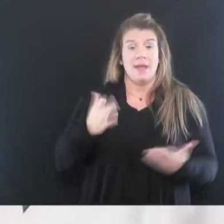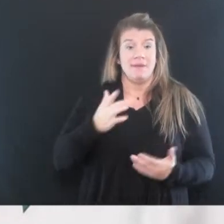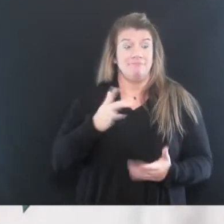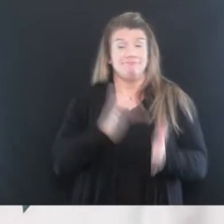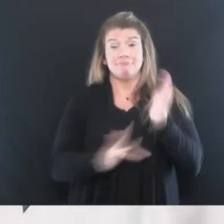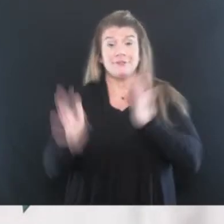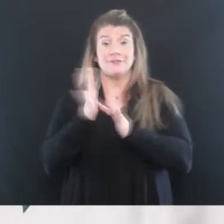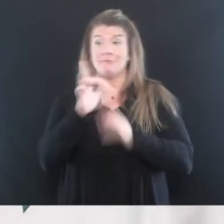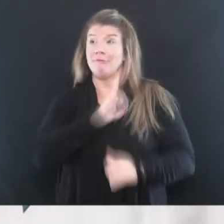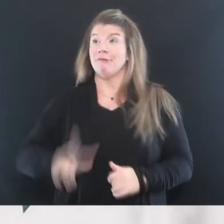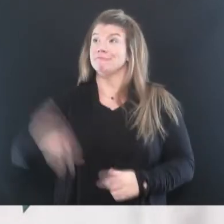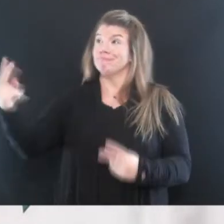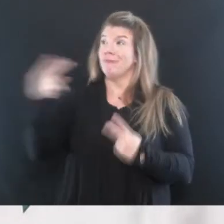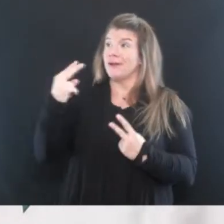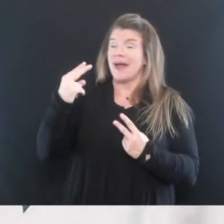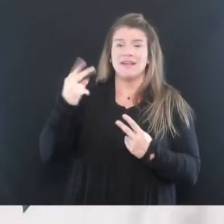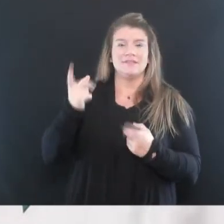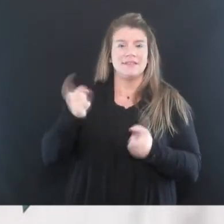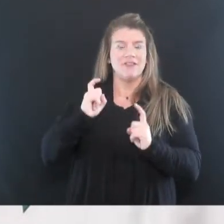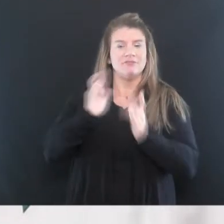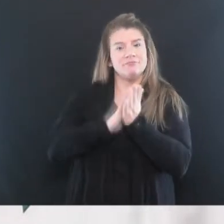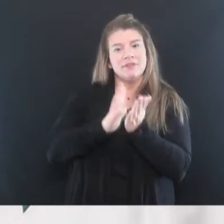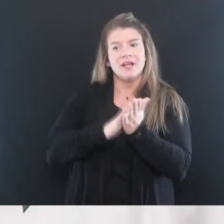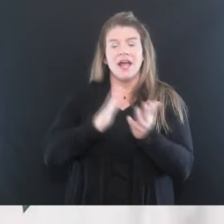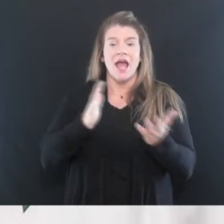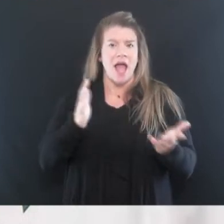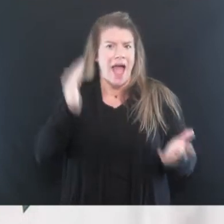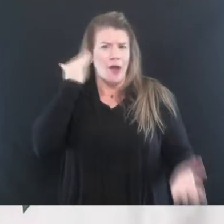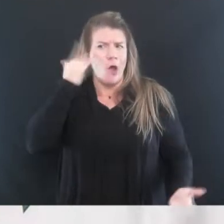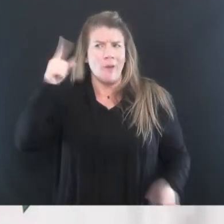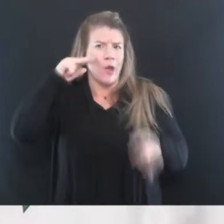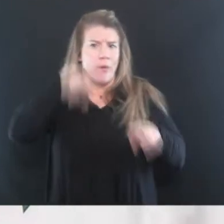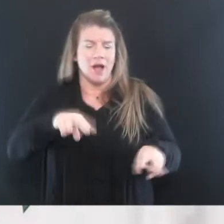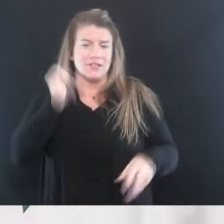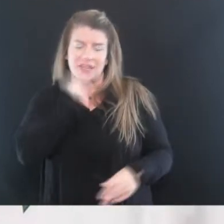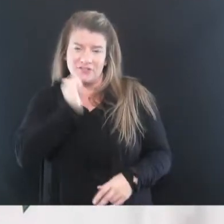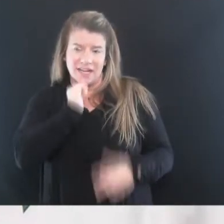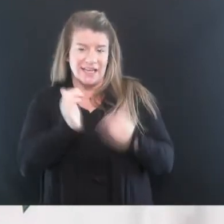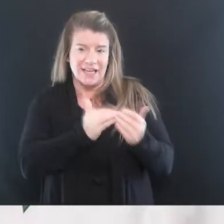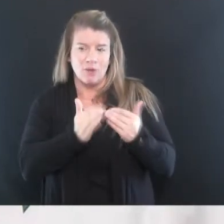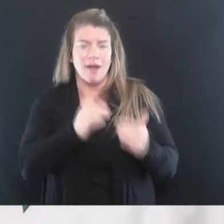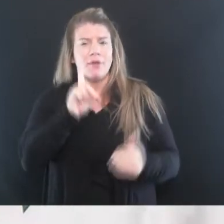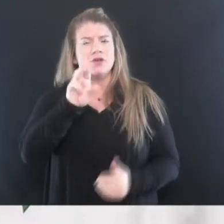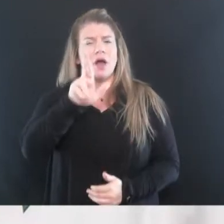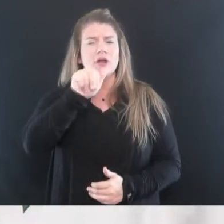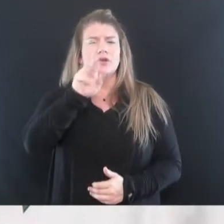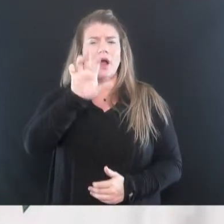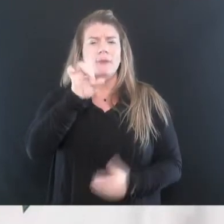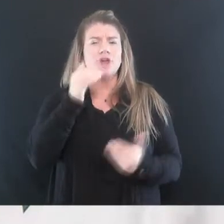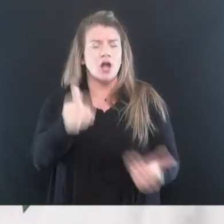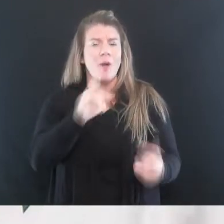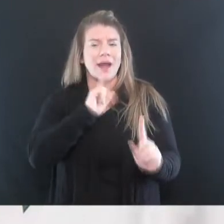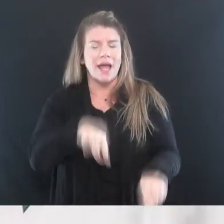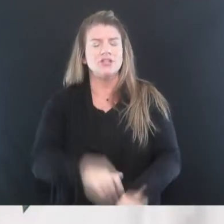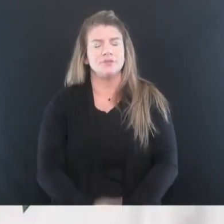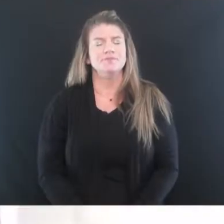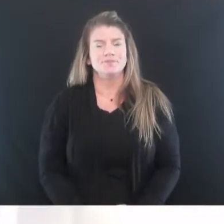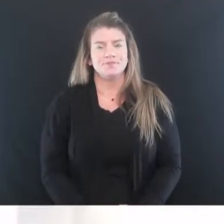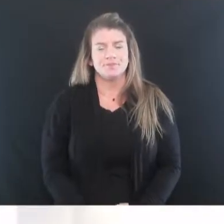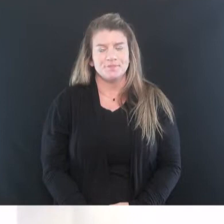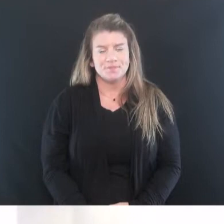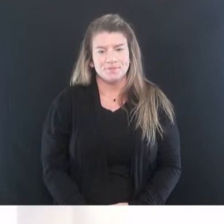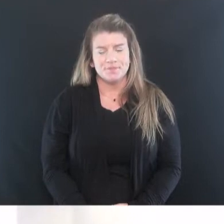us. But as I know He does. But anyway, Dr. Amjad, answer that, please. Yes,